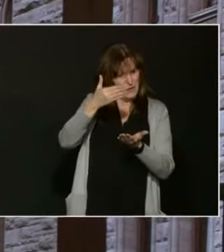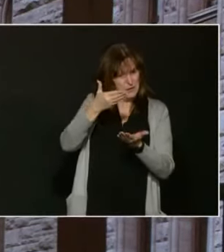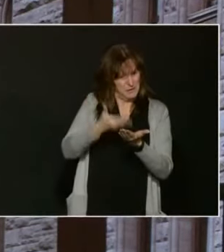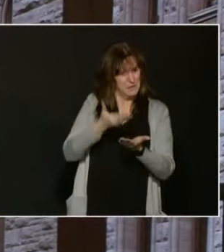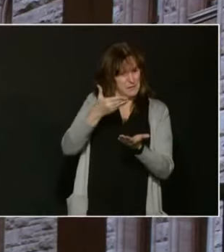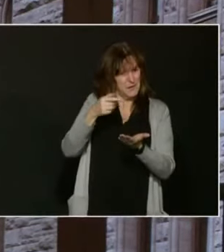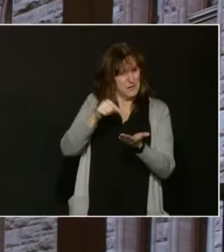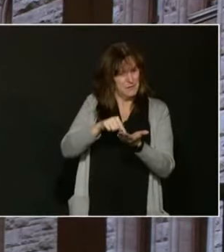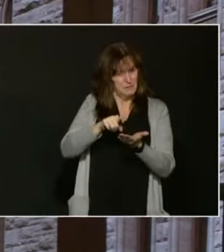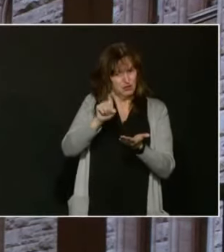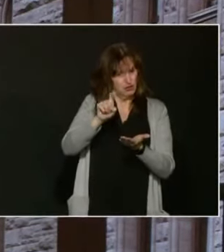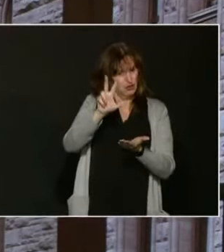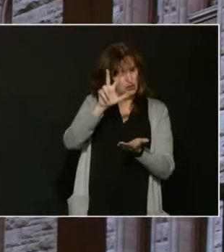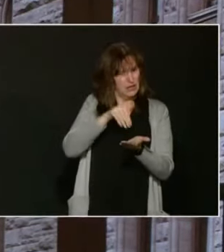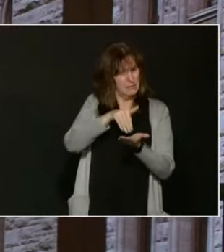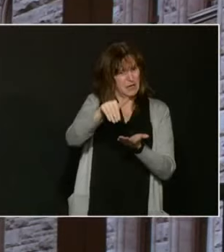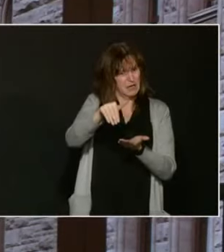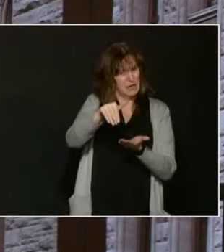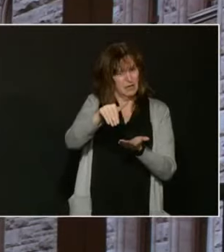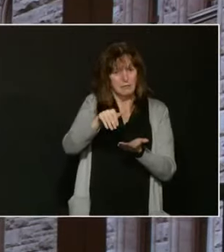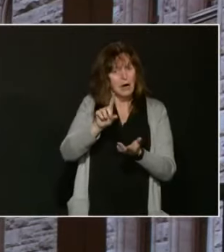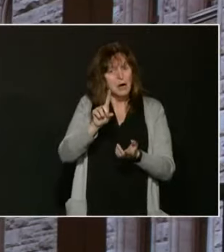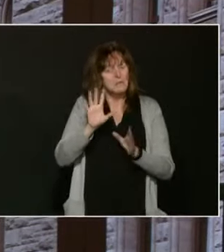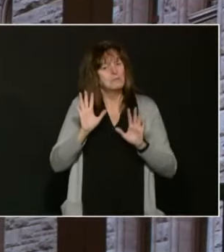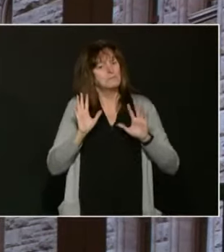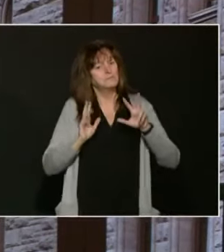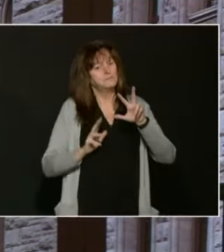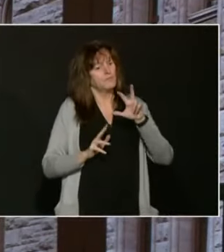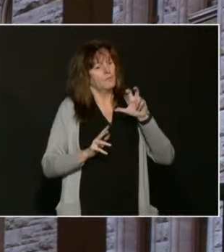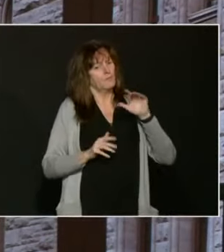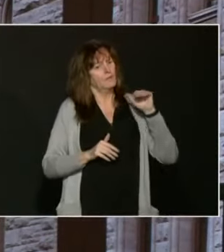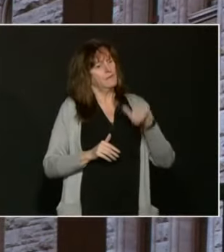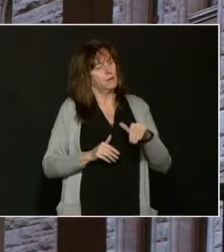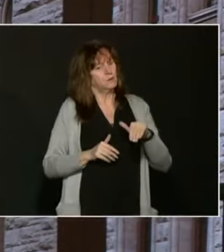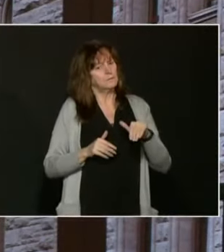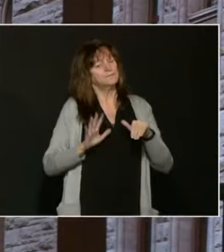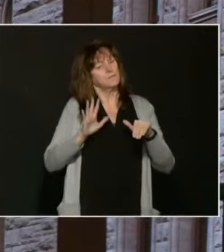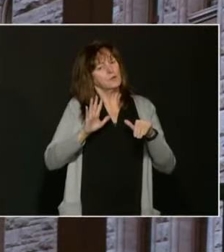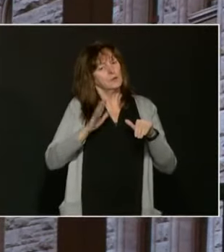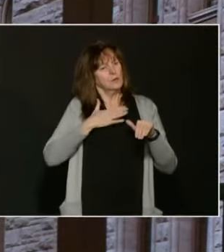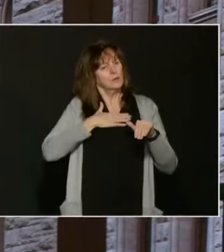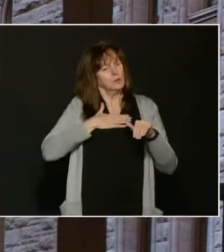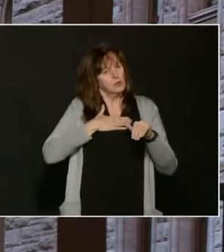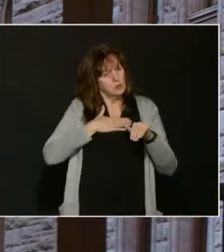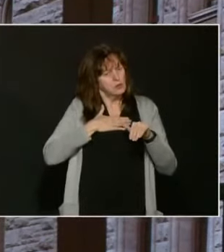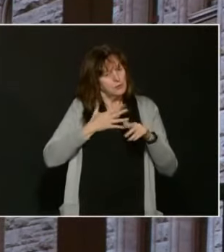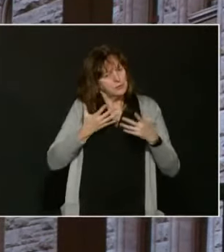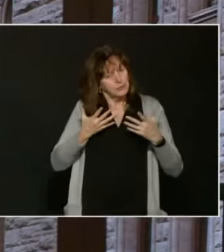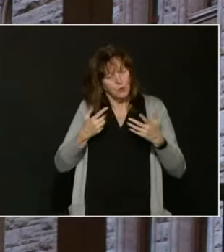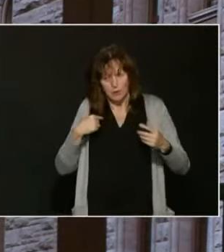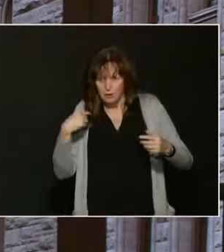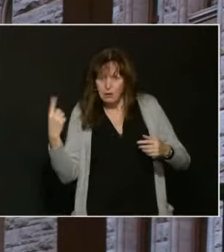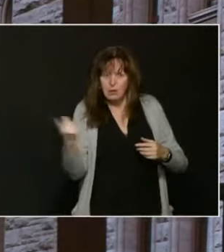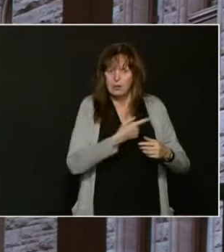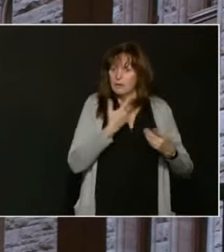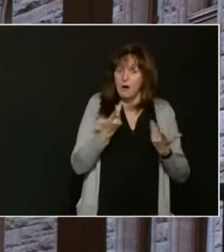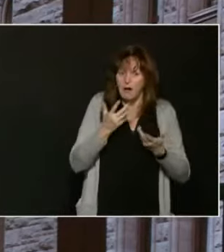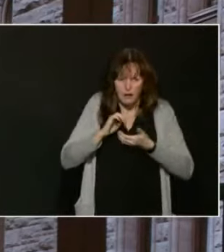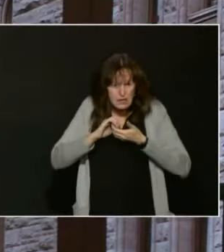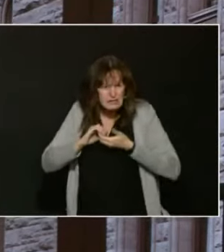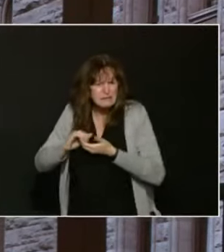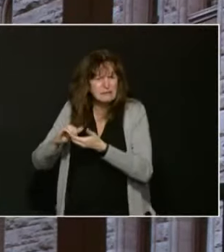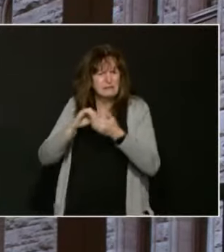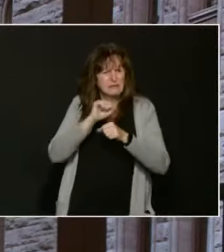a lot of work, a lot of effort on everybody's part. Healthcare workers, healthcare providers, first-line people, first-line